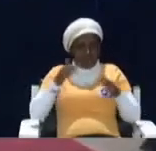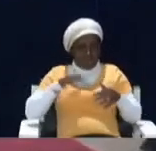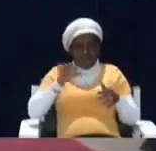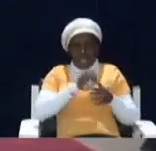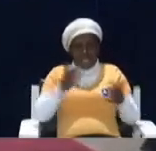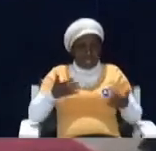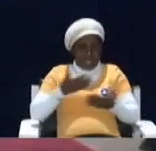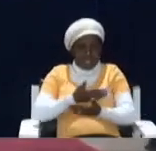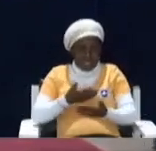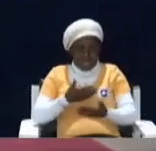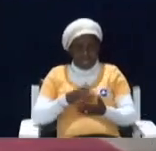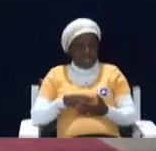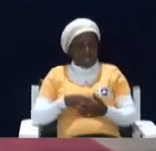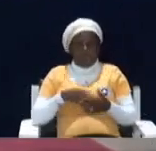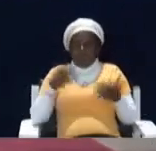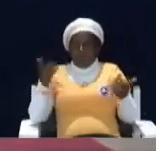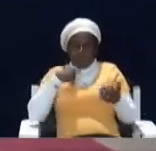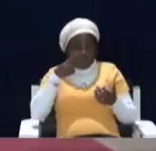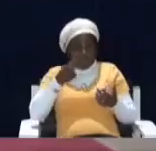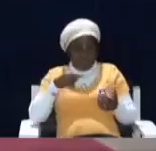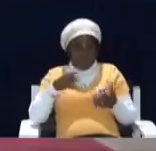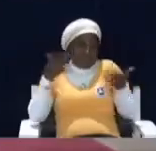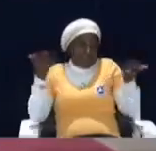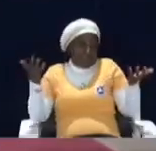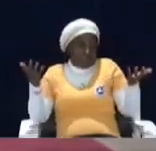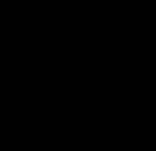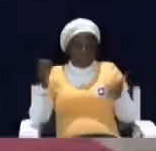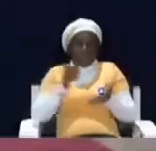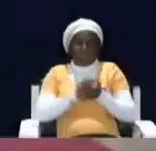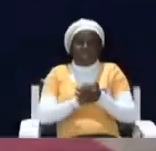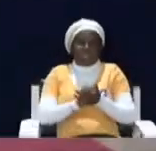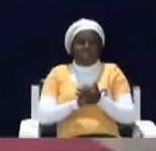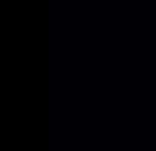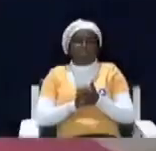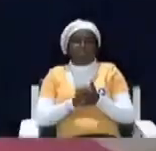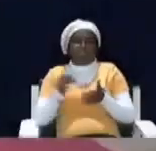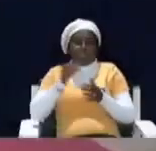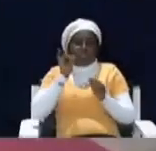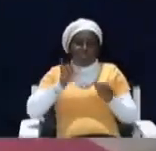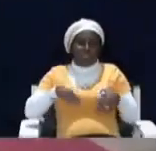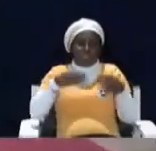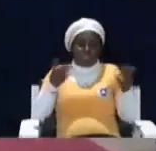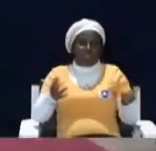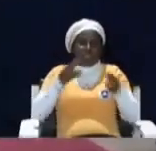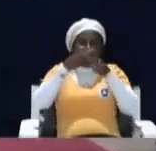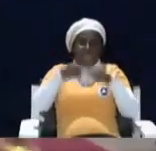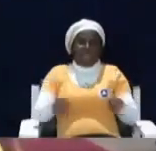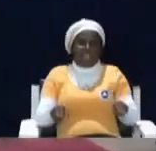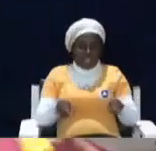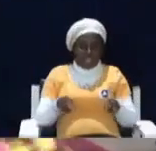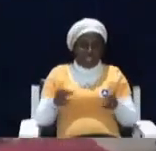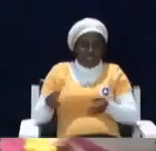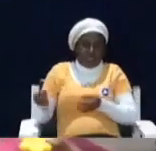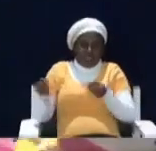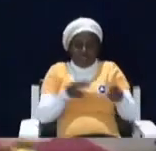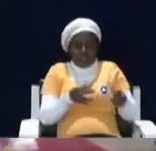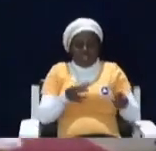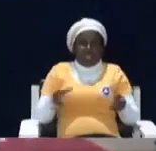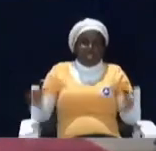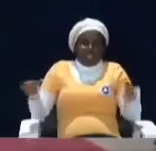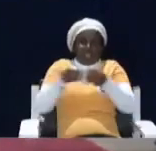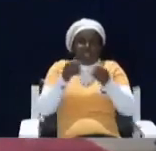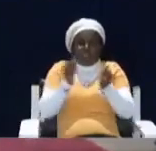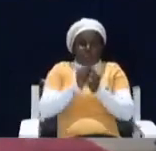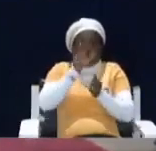you are telling me this." He said, "Well, you could go to the Bridge Clinic. They can give you egg donor. Then it will fertilize with your husband's